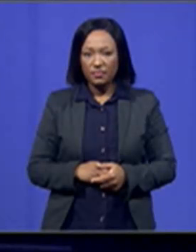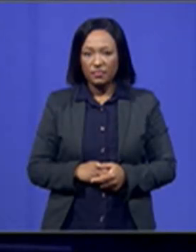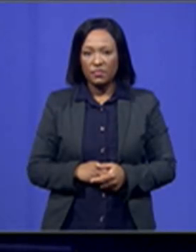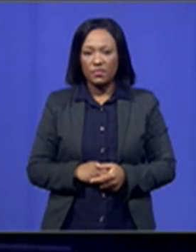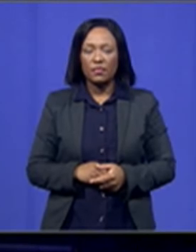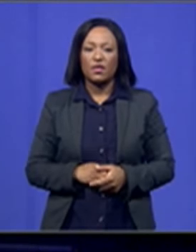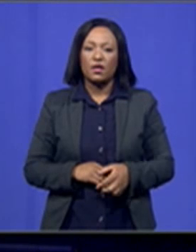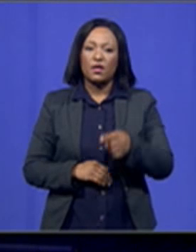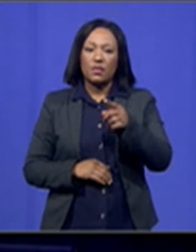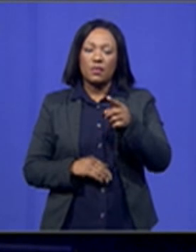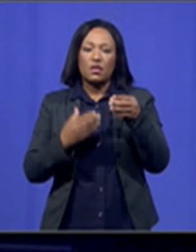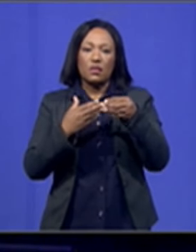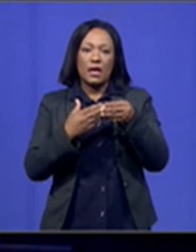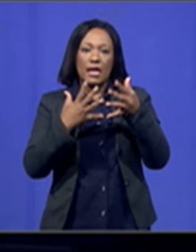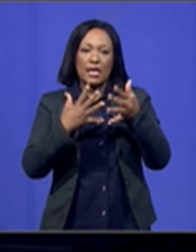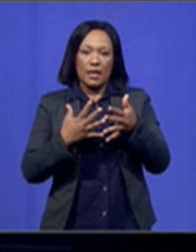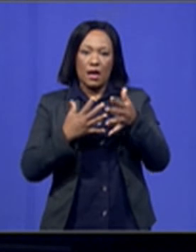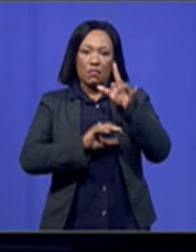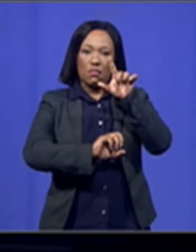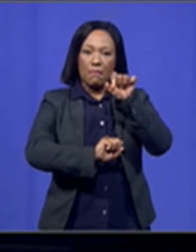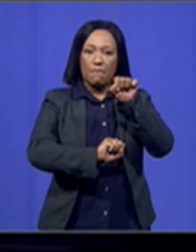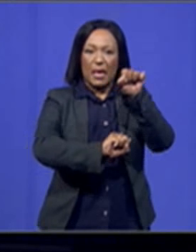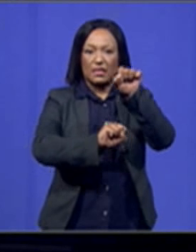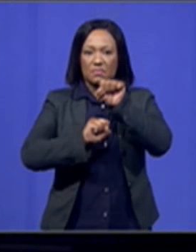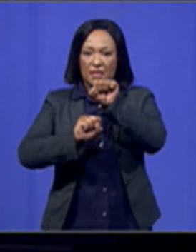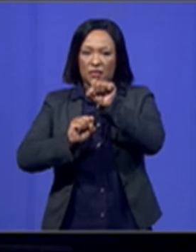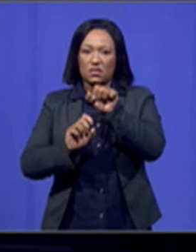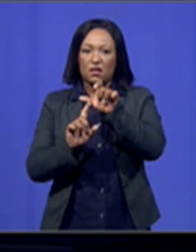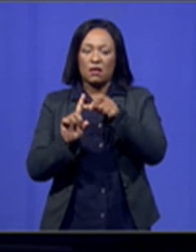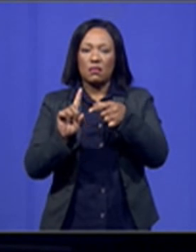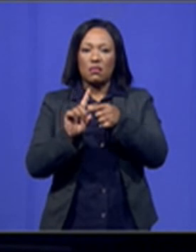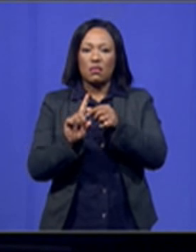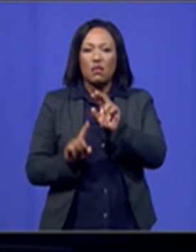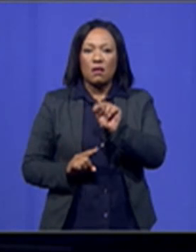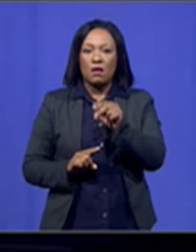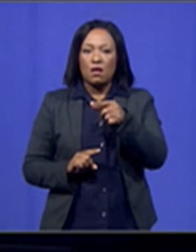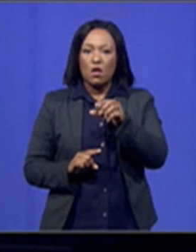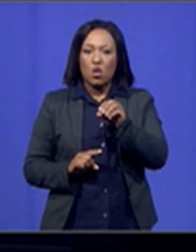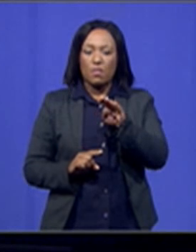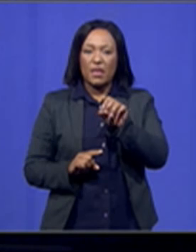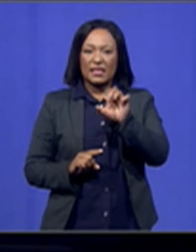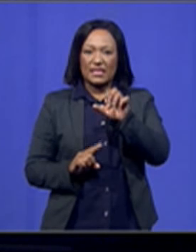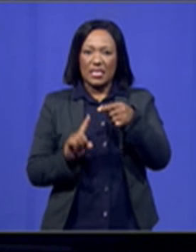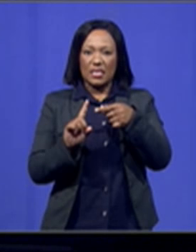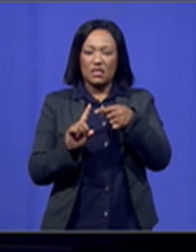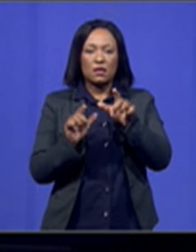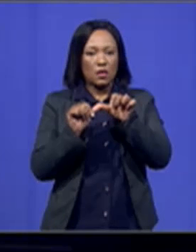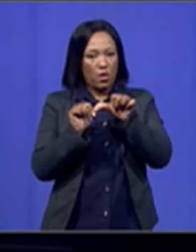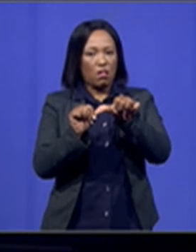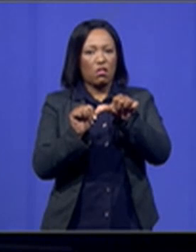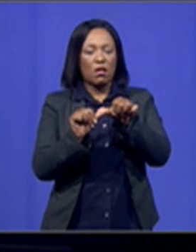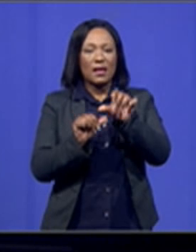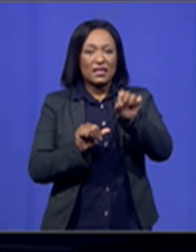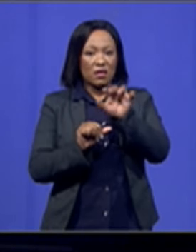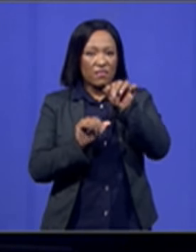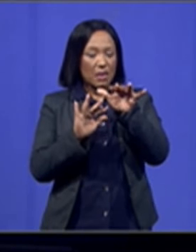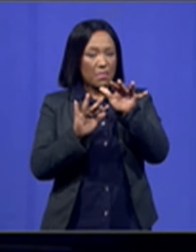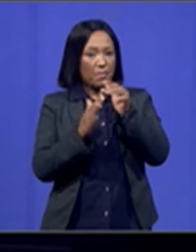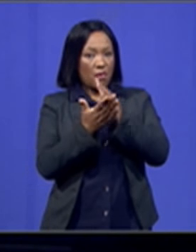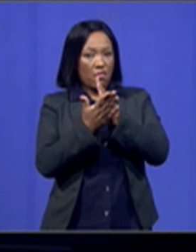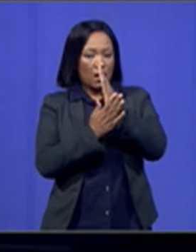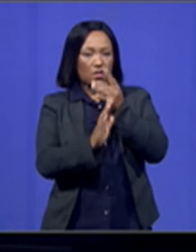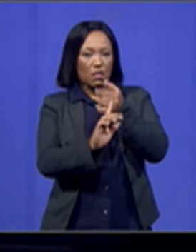O sa le jwalo moetapele wa March and March Jacinta Ngobese Zuma o re batla tswela pele ho lwanela ditokelo tsa baahi ba Afrika Borwa o